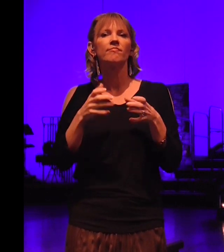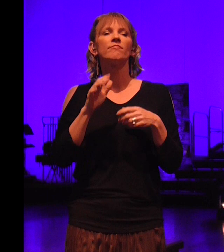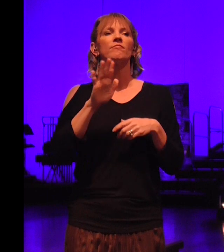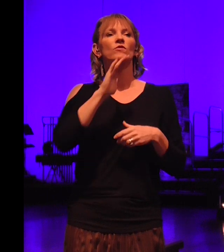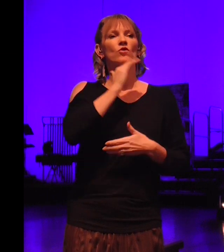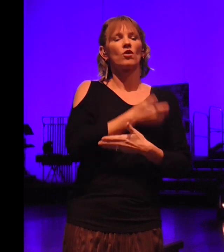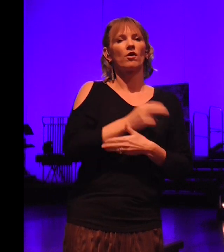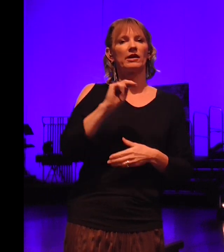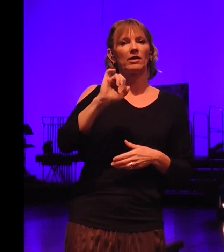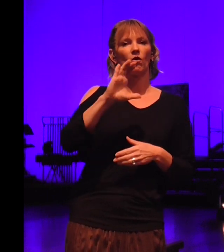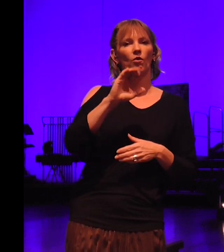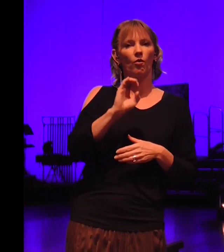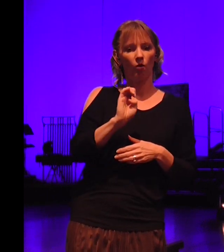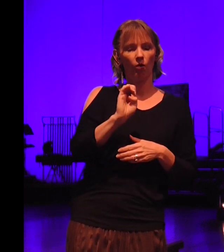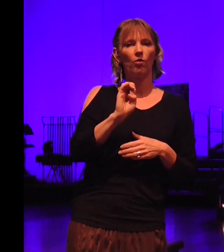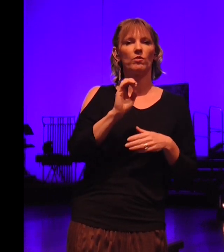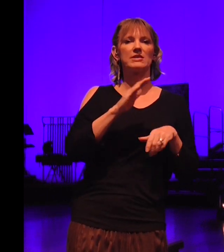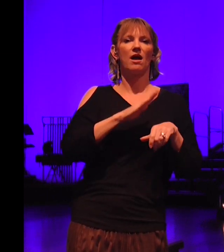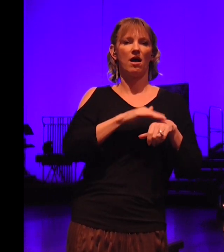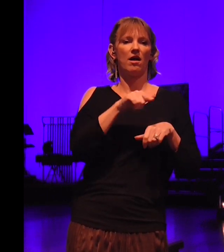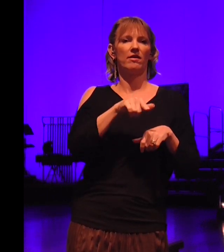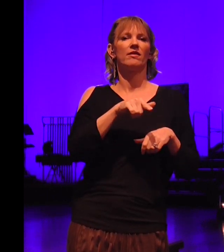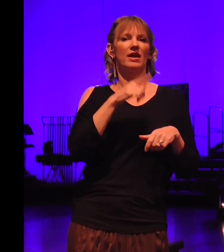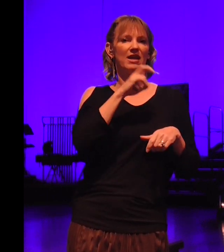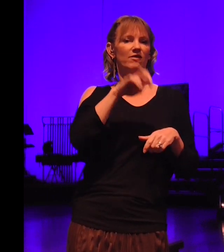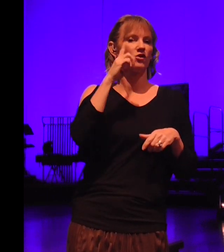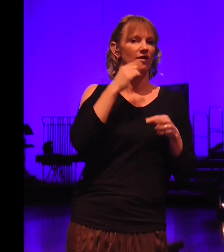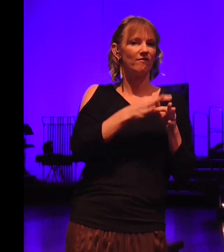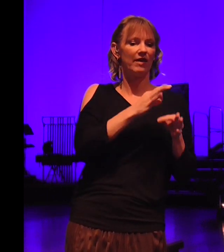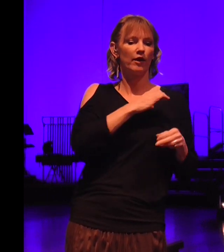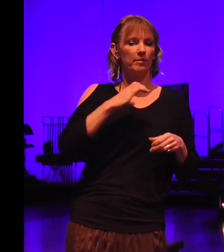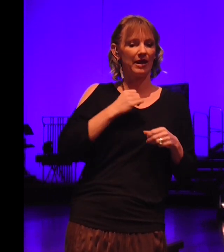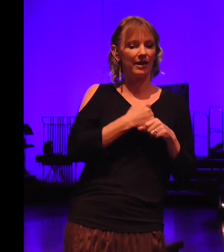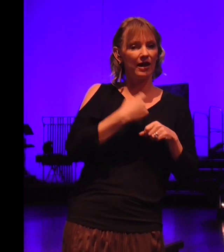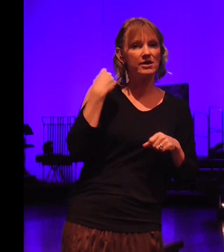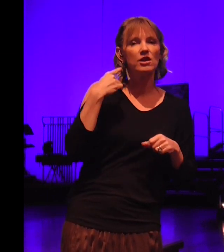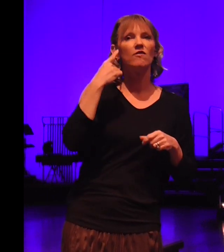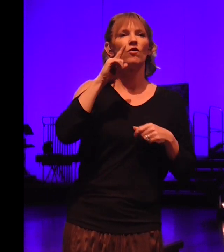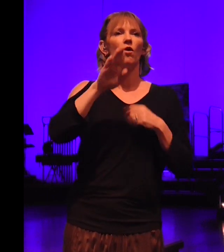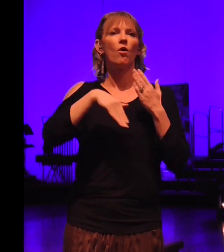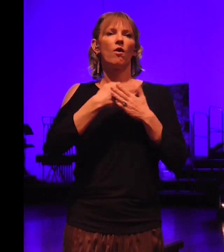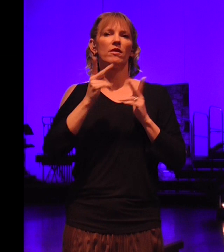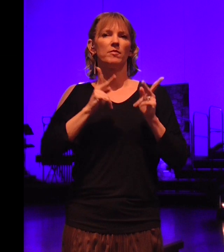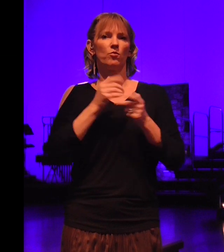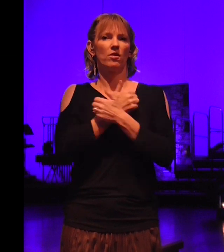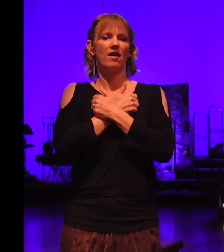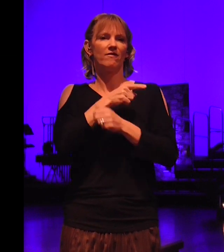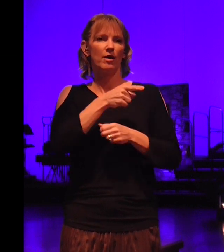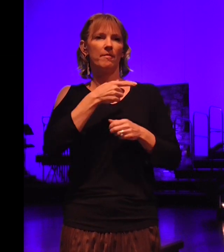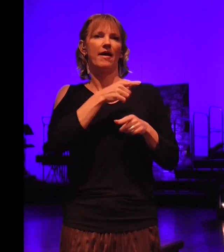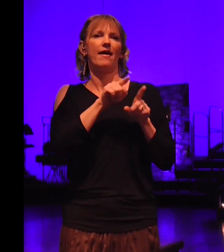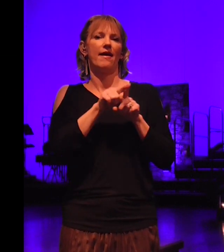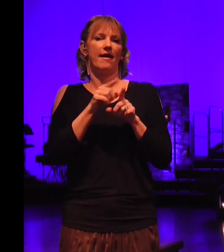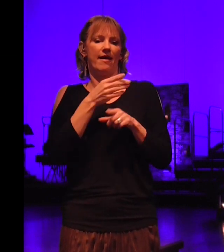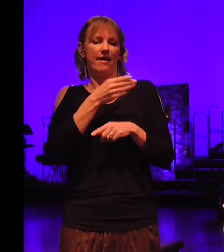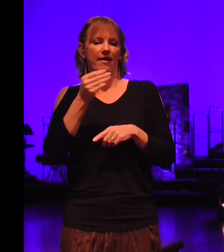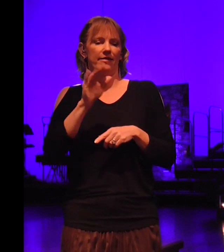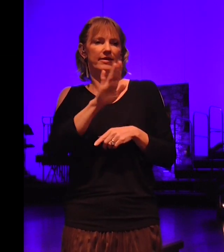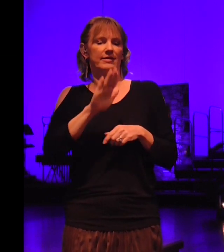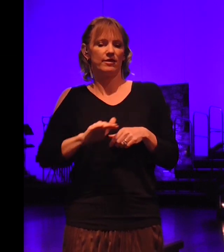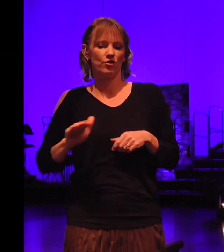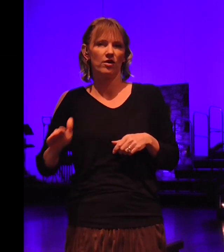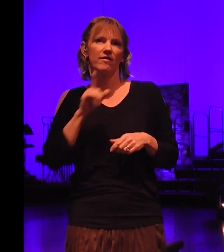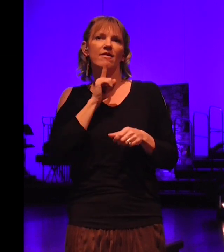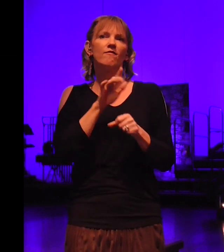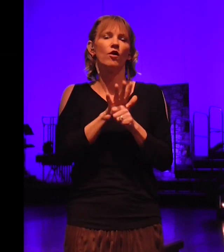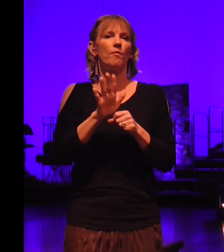committee last year. And for all of those that love him, especially his children, I just affirm that that father's love for